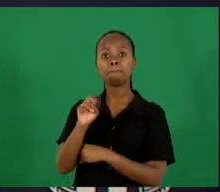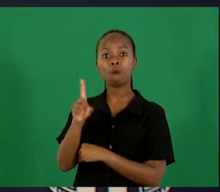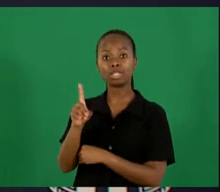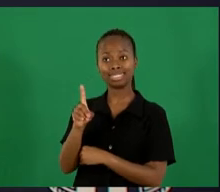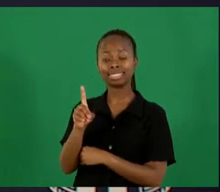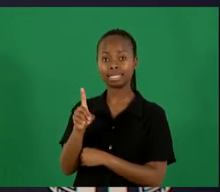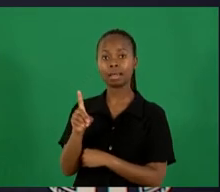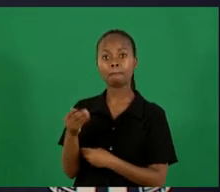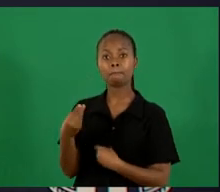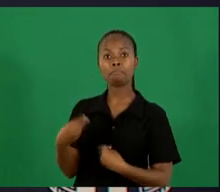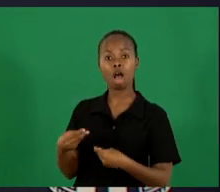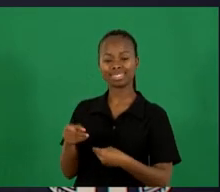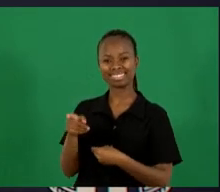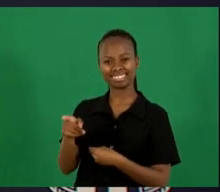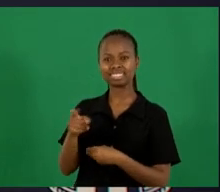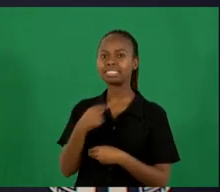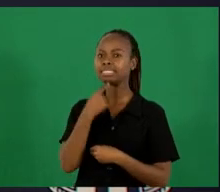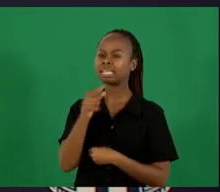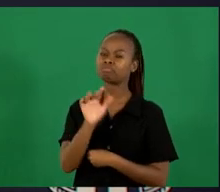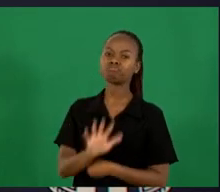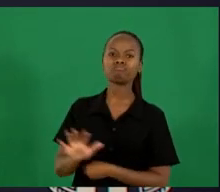about 5%.